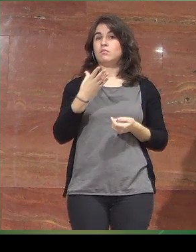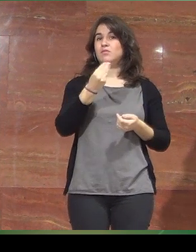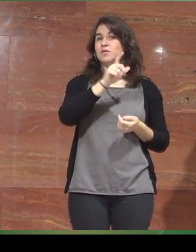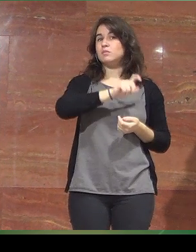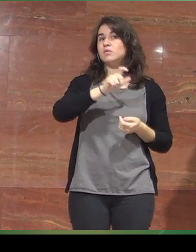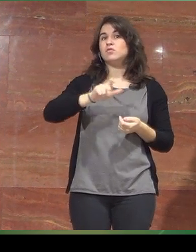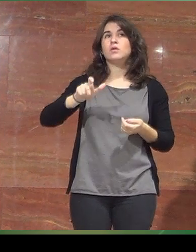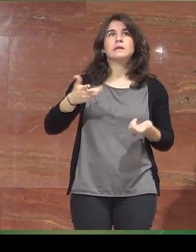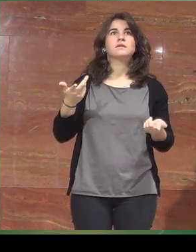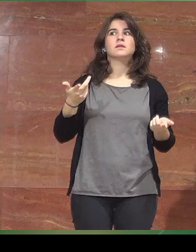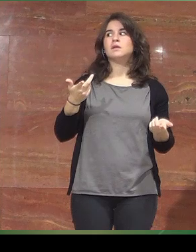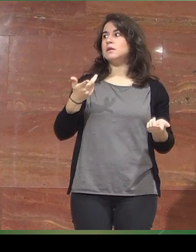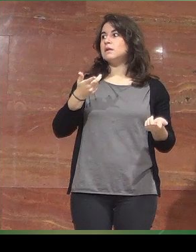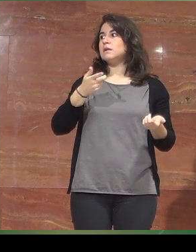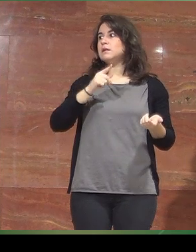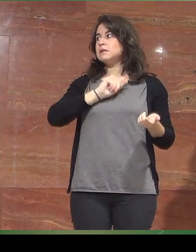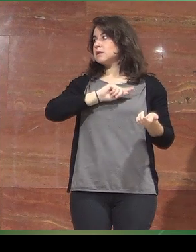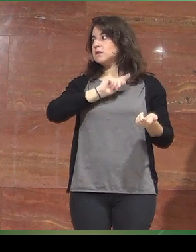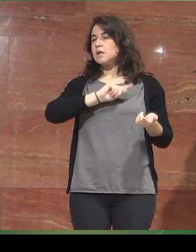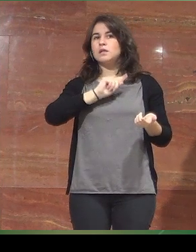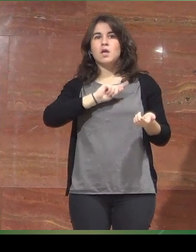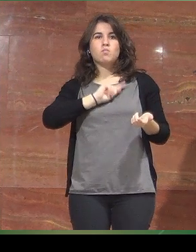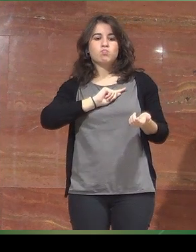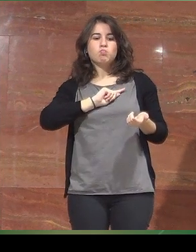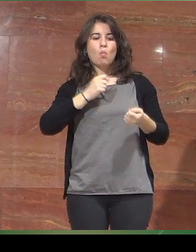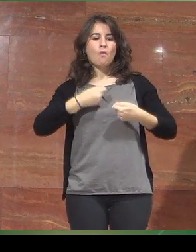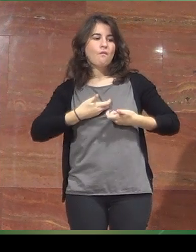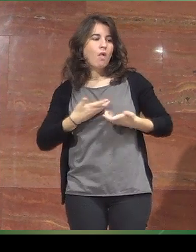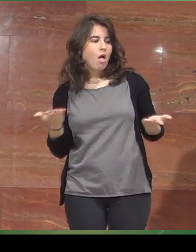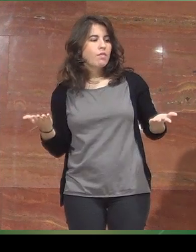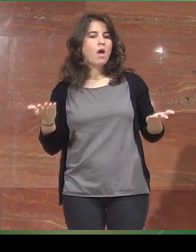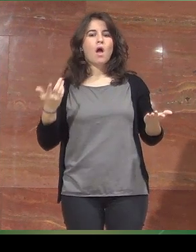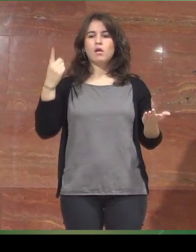they're going? I suspect not so very many.